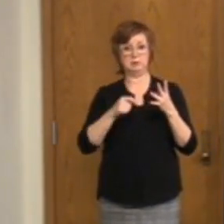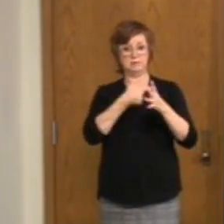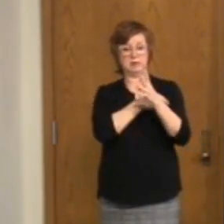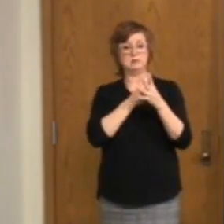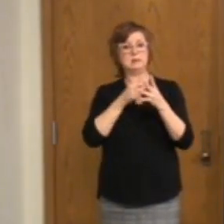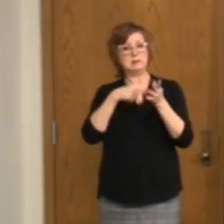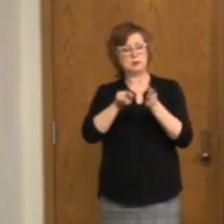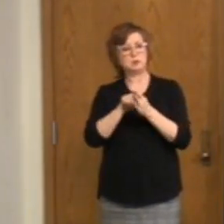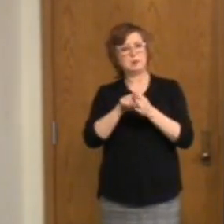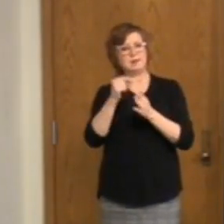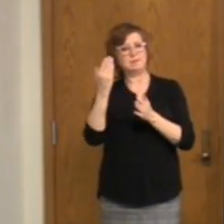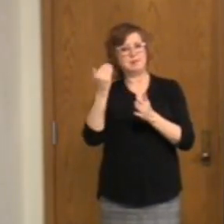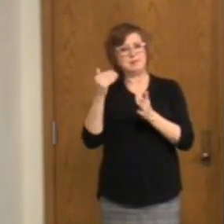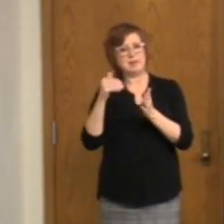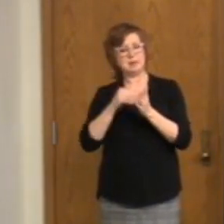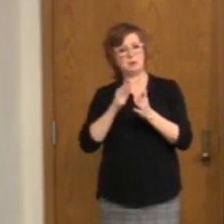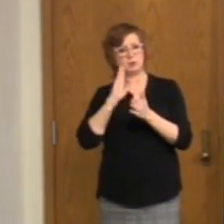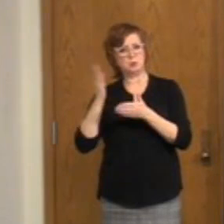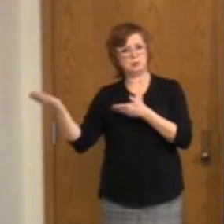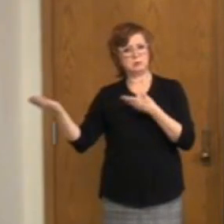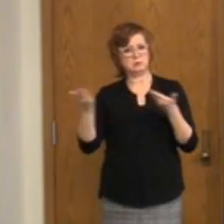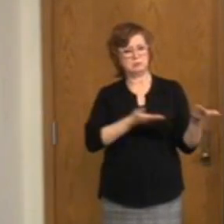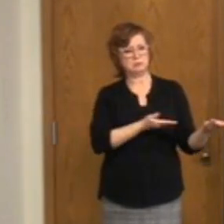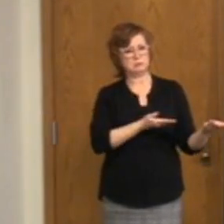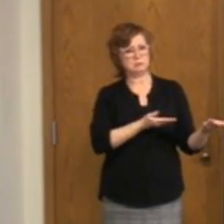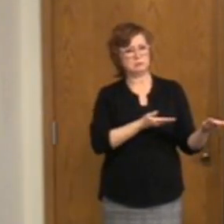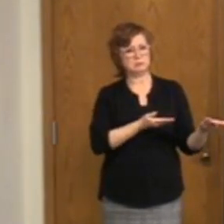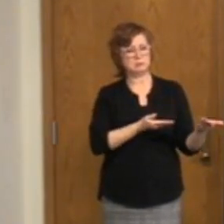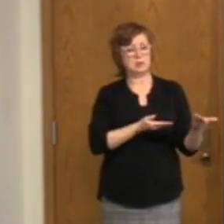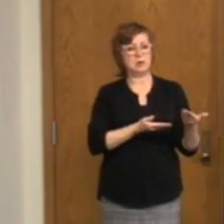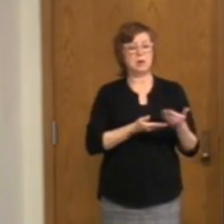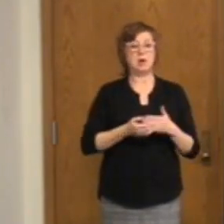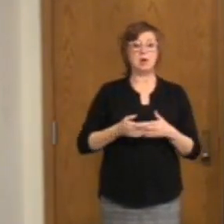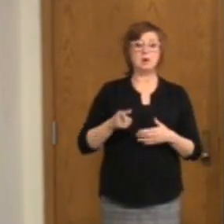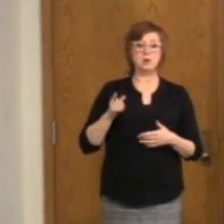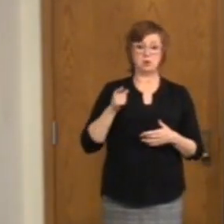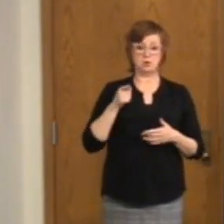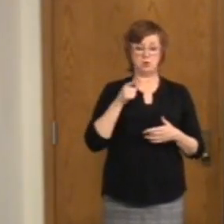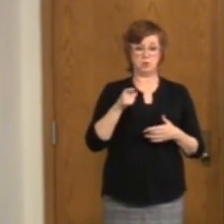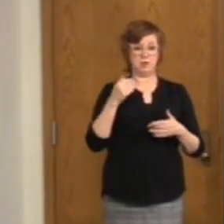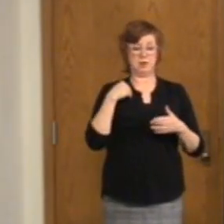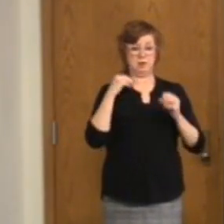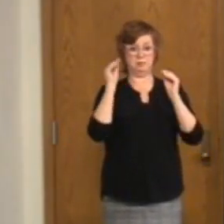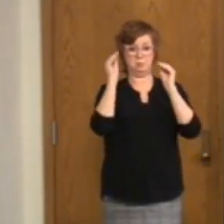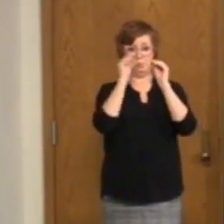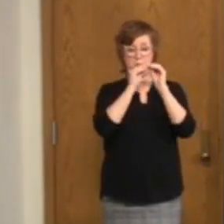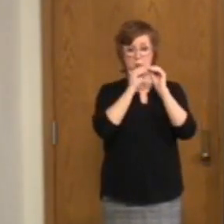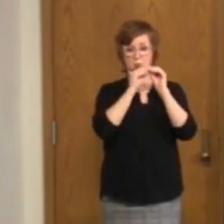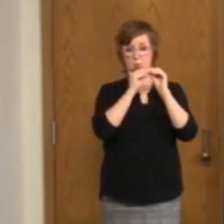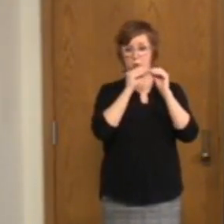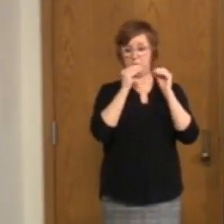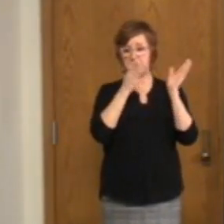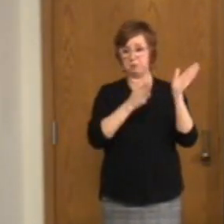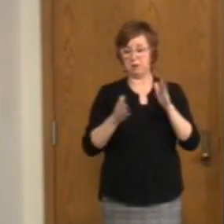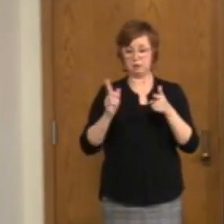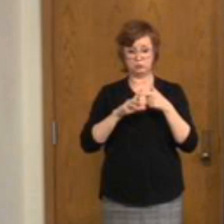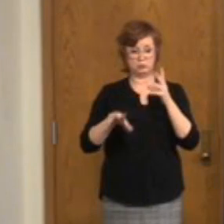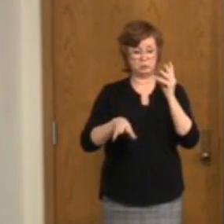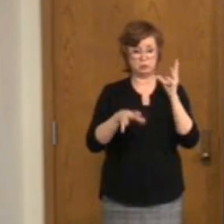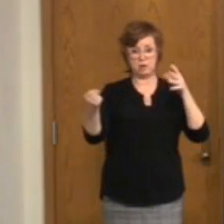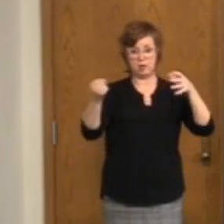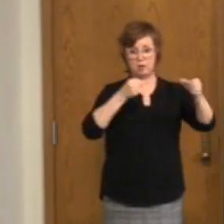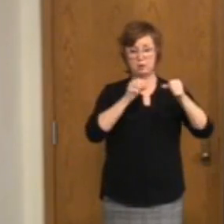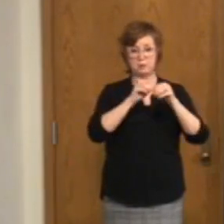soon, has there been any thought given to providing additional frontline workers like nurses, police,